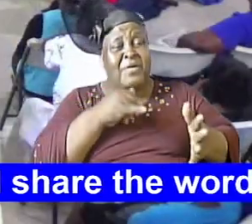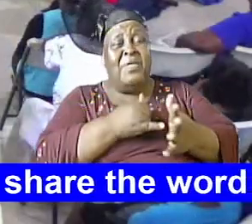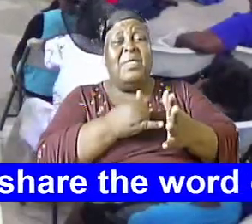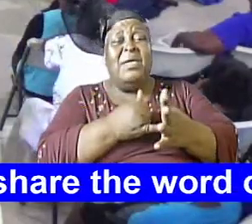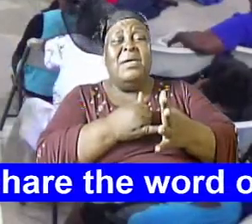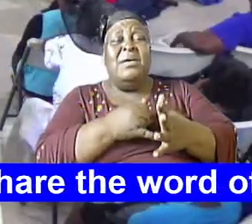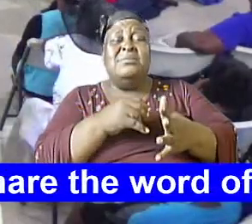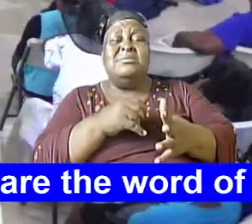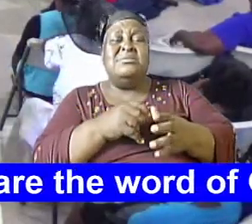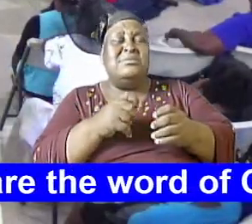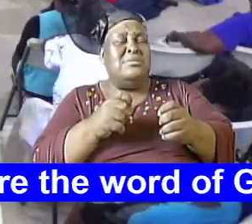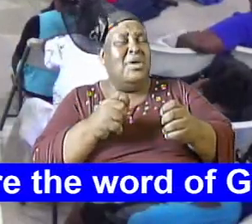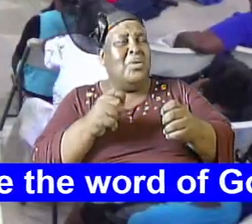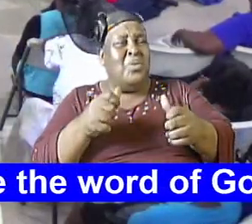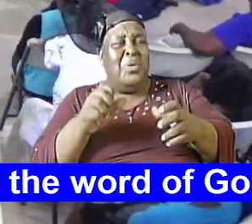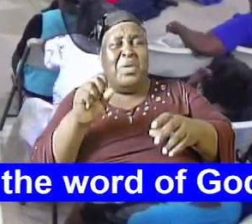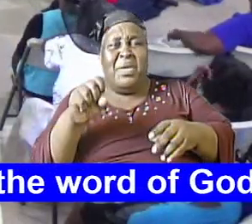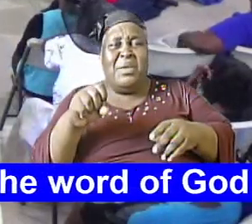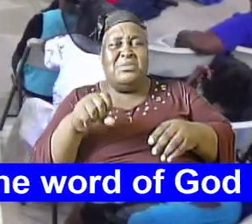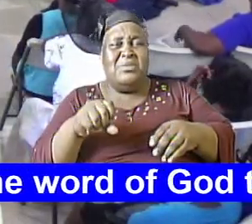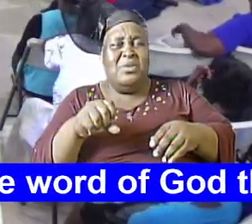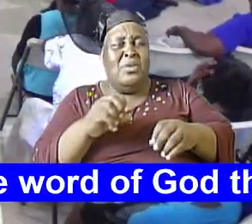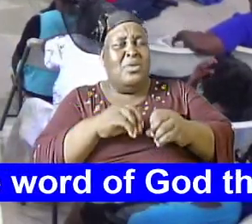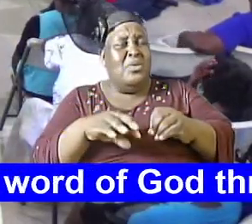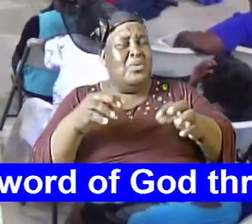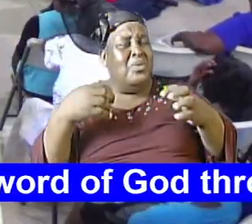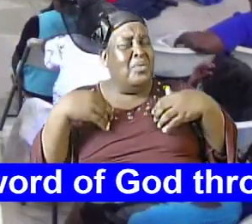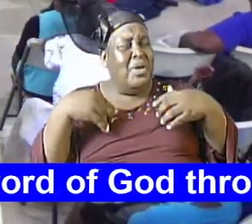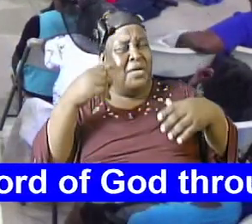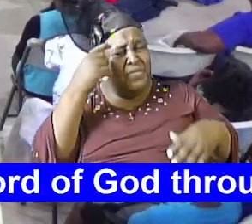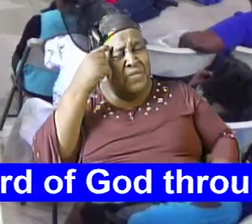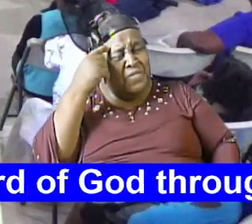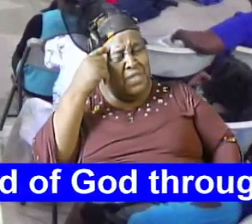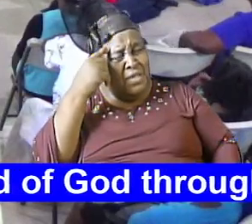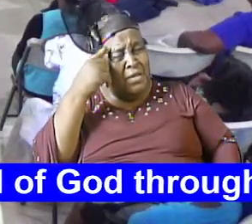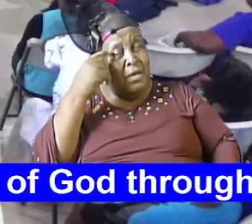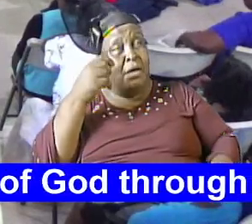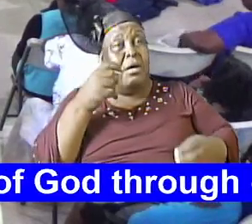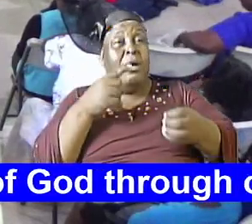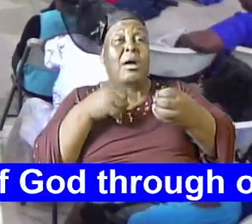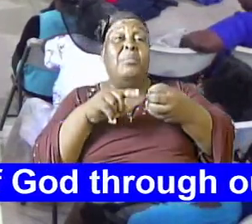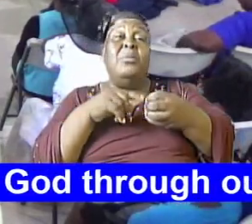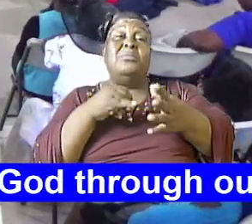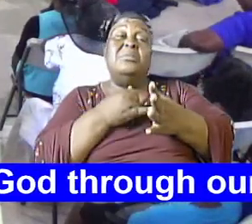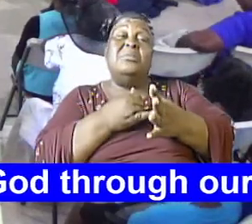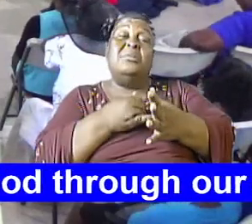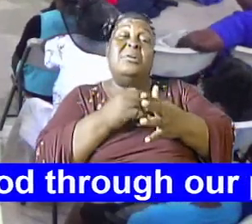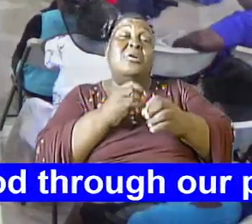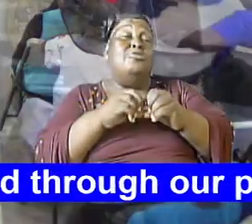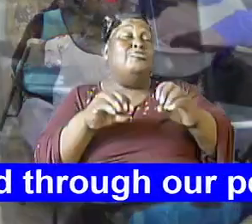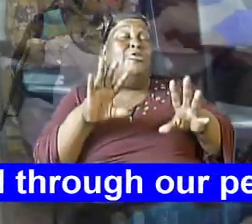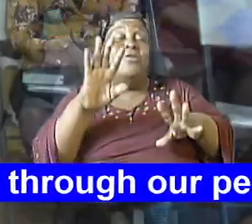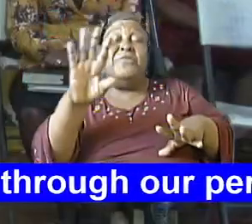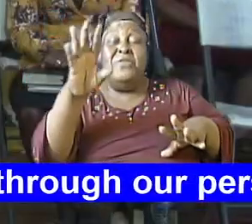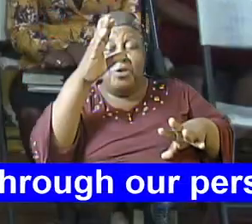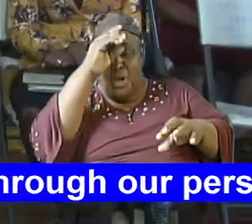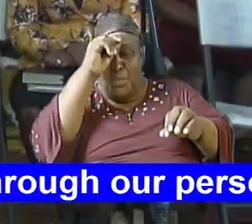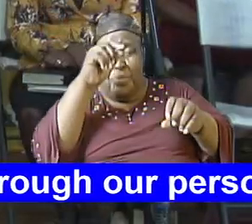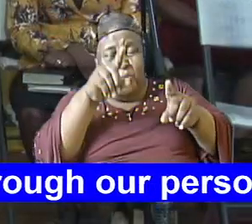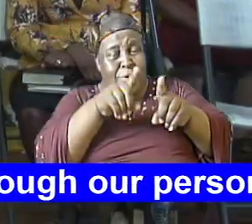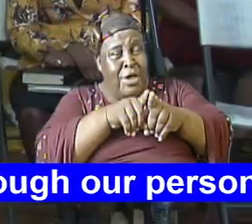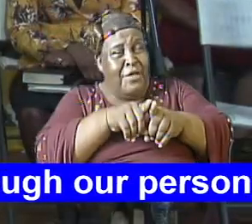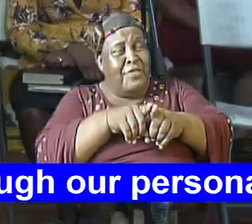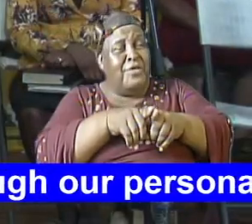It's a quick yes, you don't even have to think about it. There's nothing your brother could do